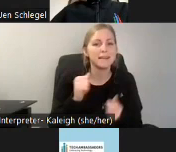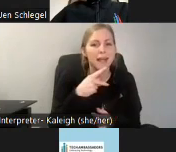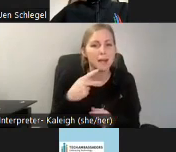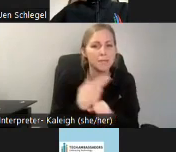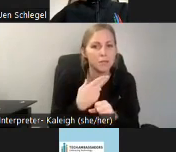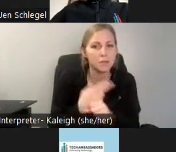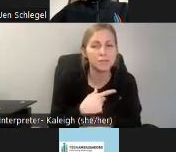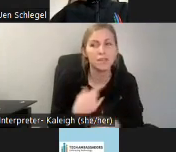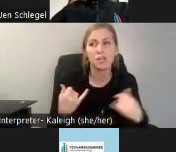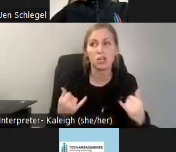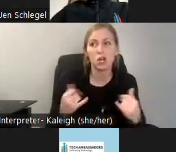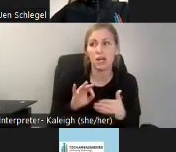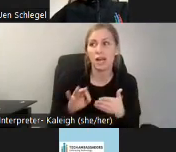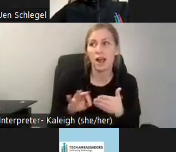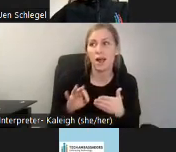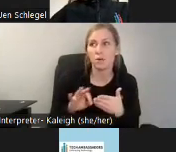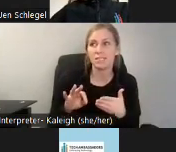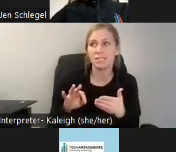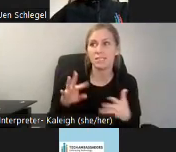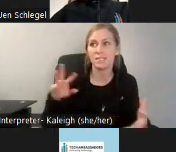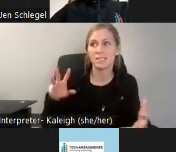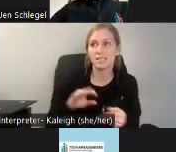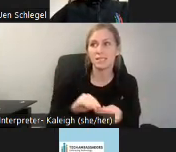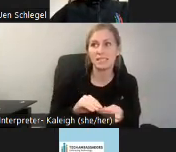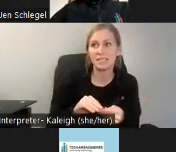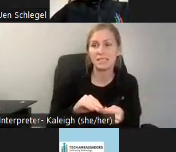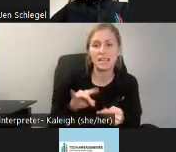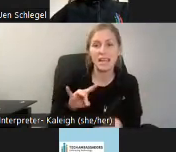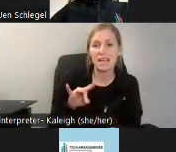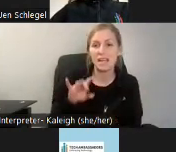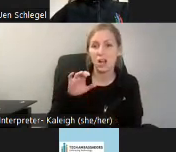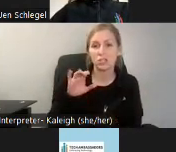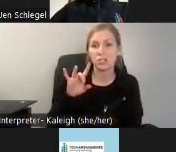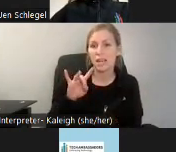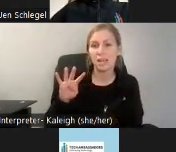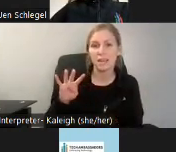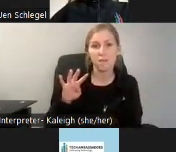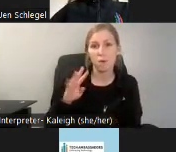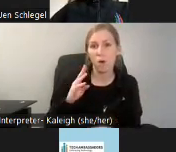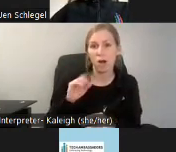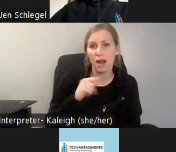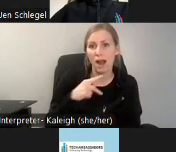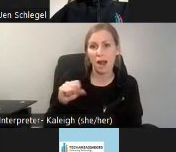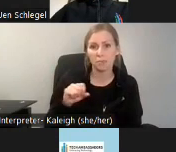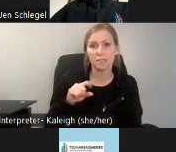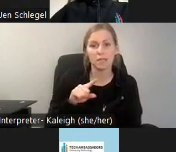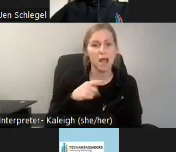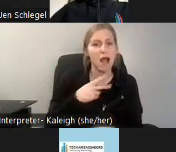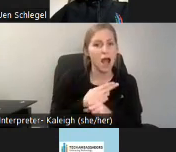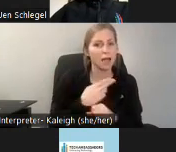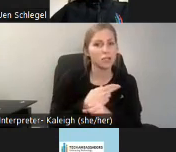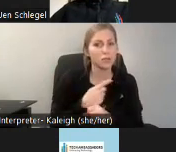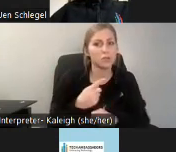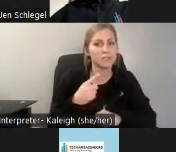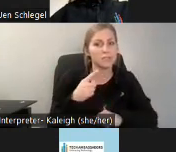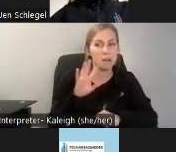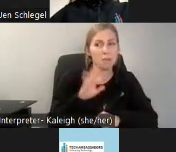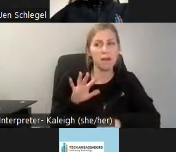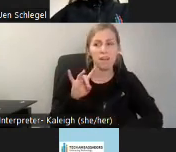current count as of this morning was 884, and I use about 800 of them on a weekly